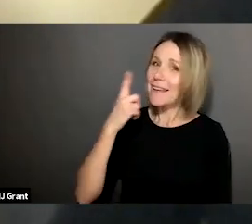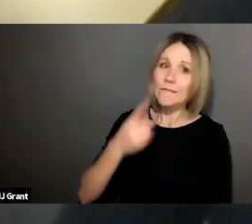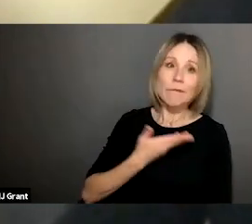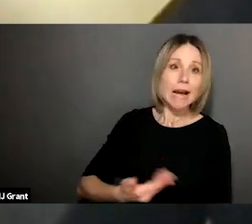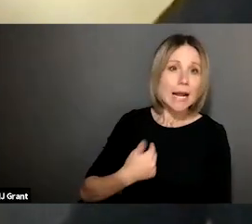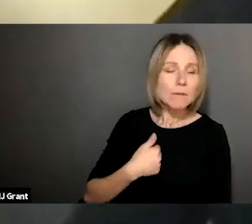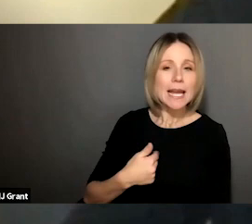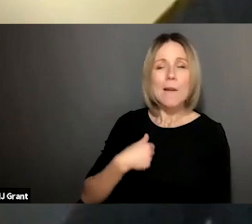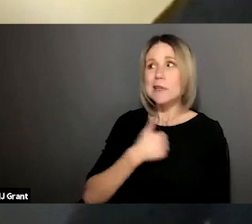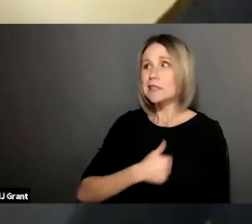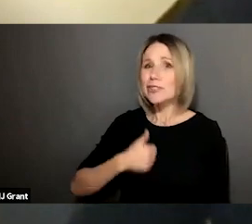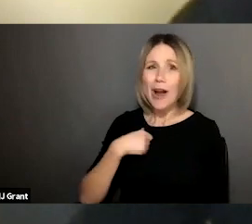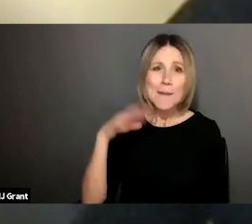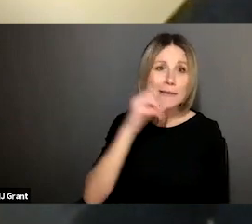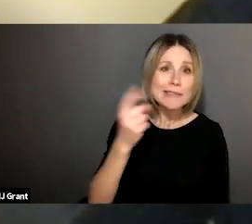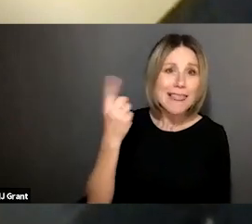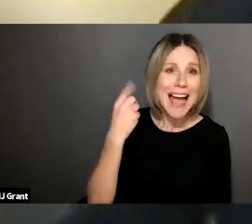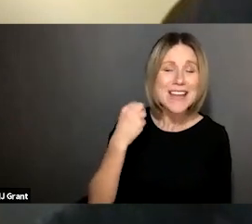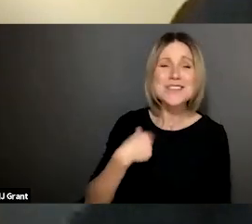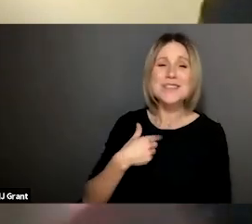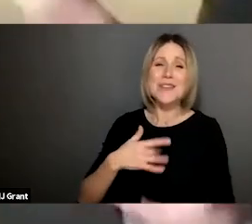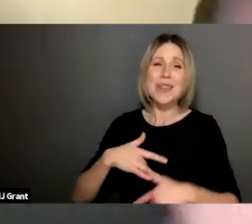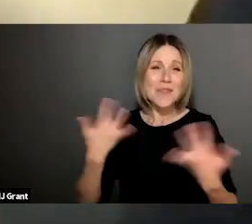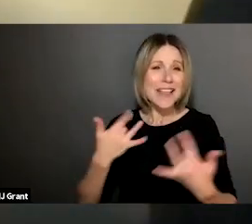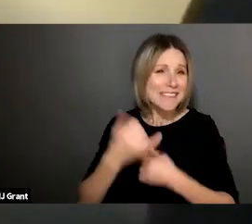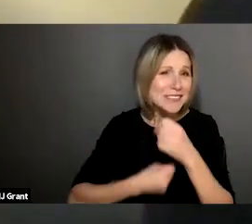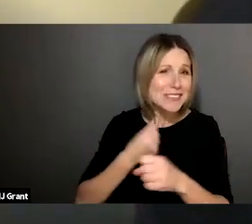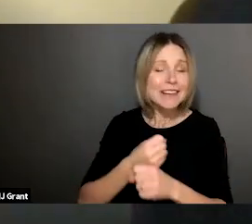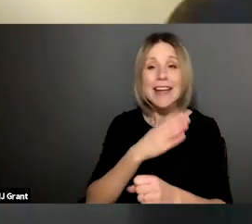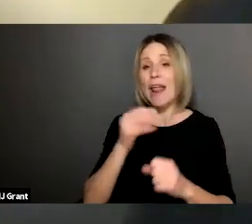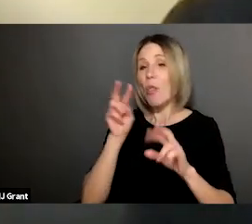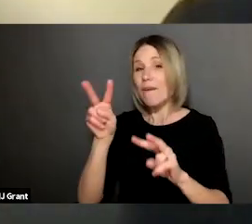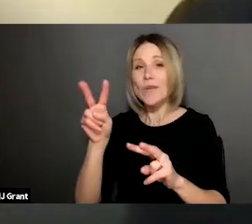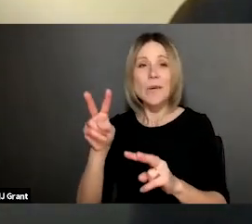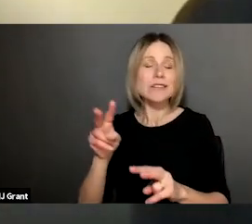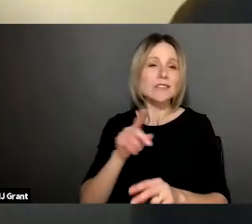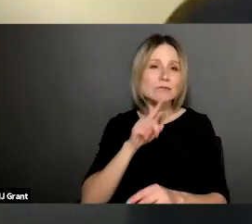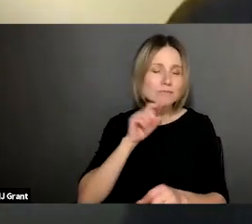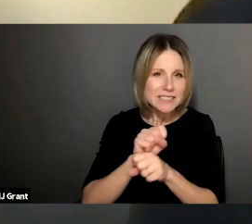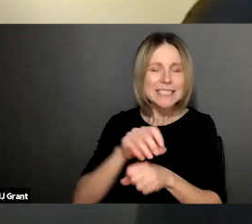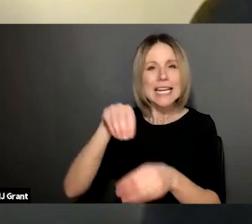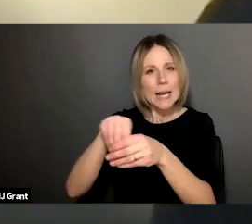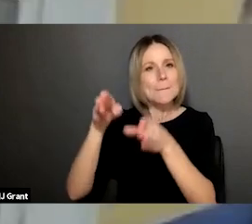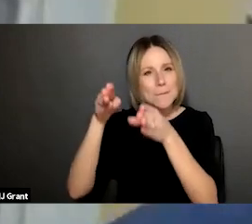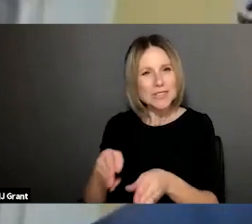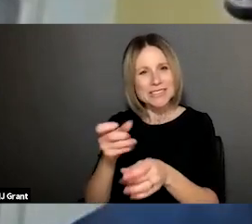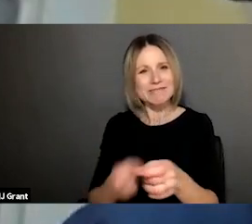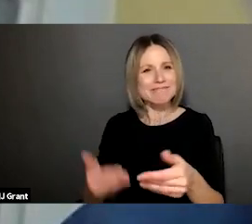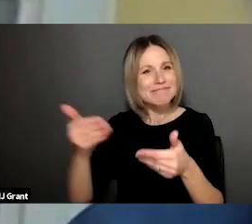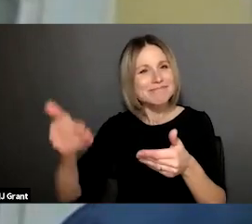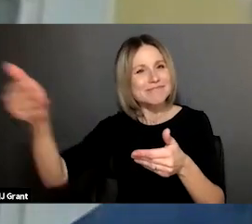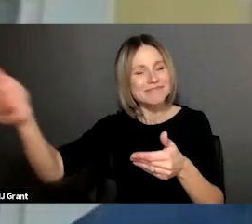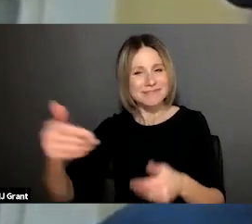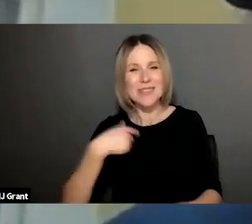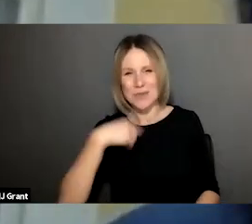to do it this year, and I look forward to doing it live in person when we can do so. I'd like that very much. Thank you. Well, we know that you're